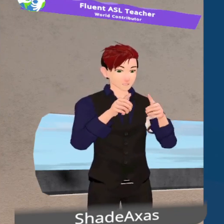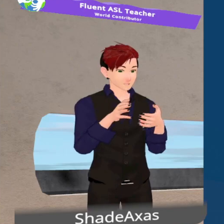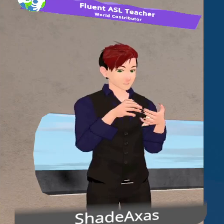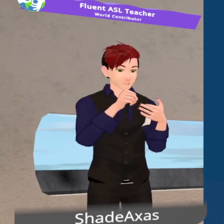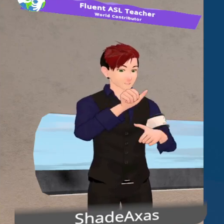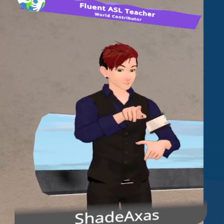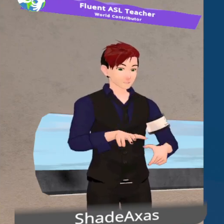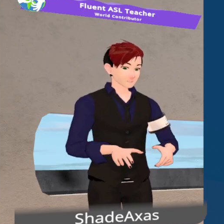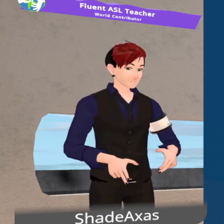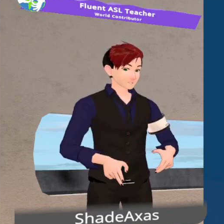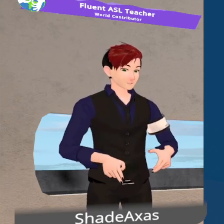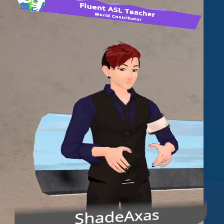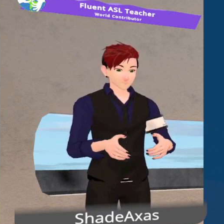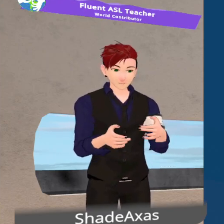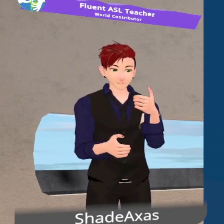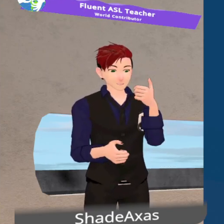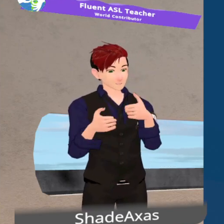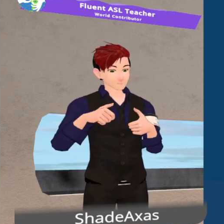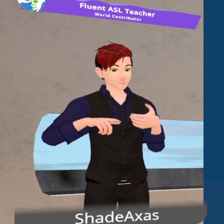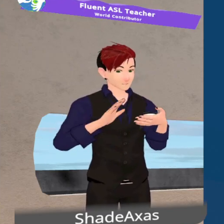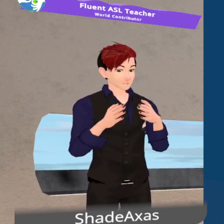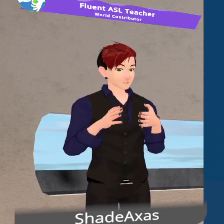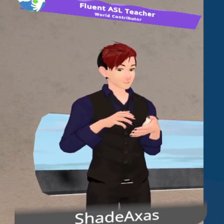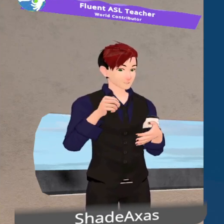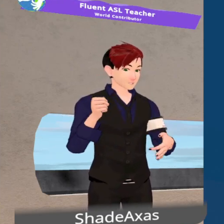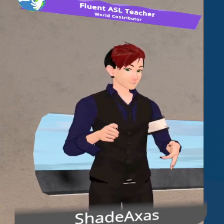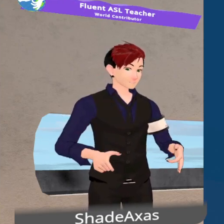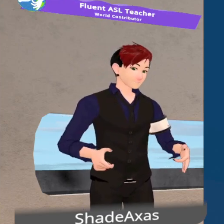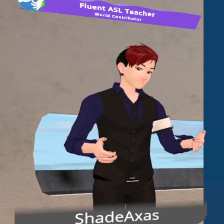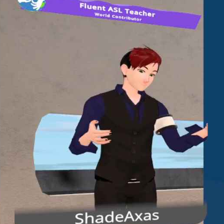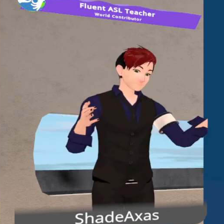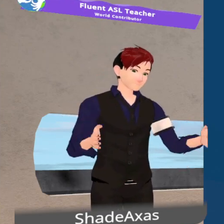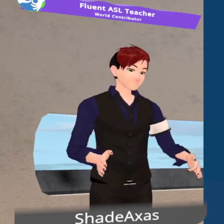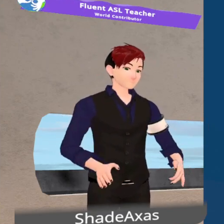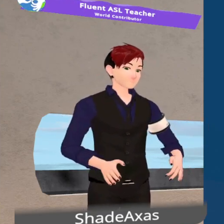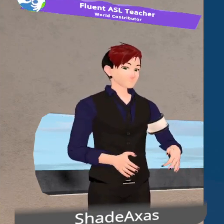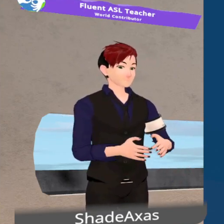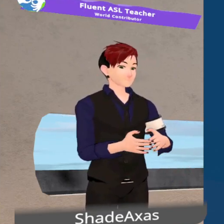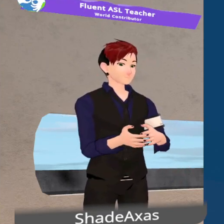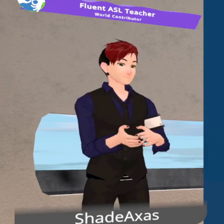then go ahead and keep learning ASL because that's what most of this community learns.